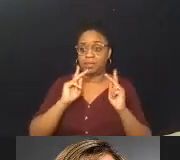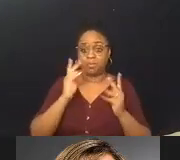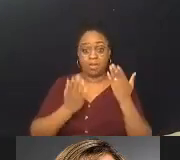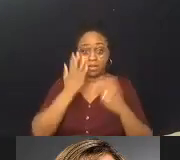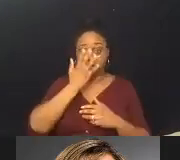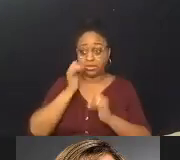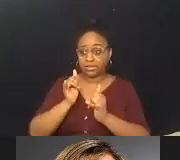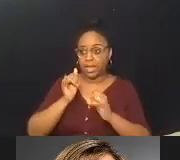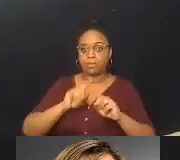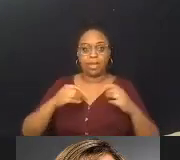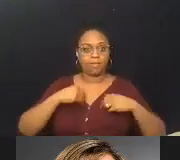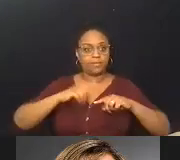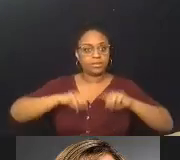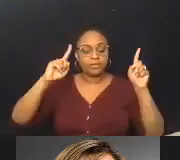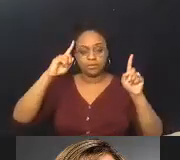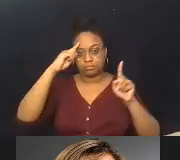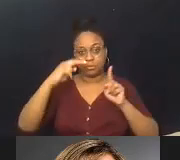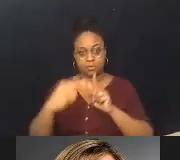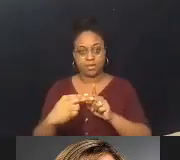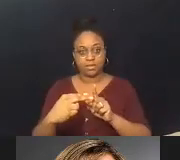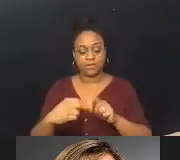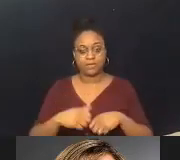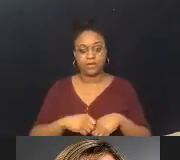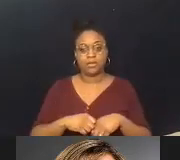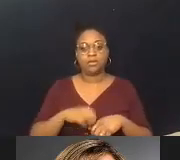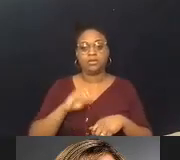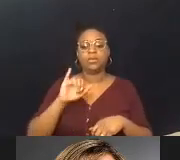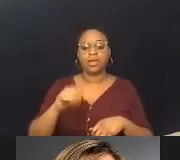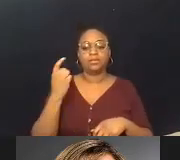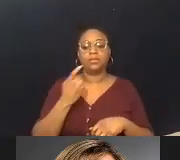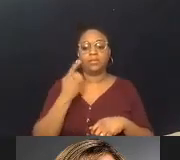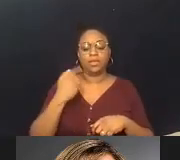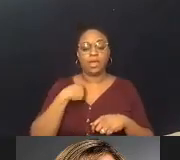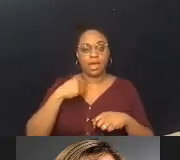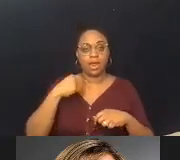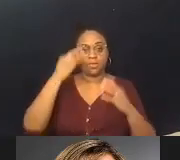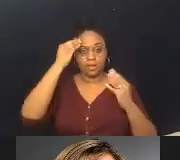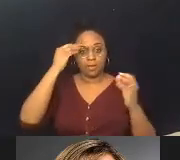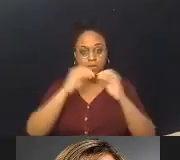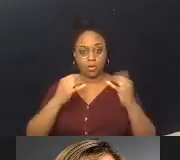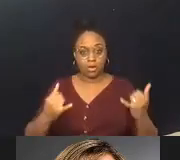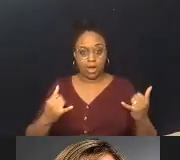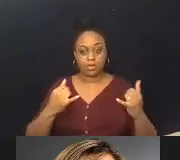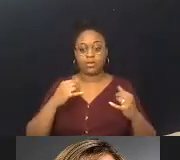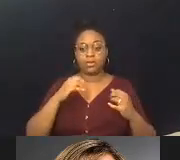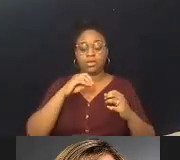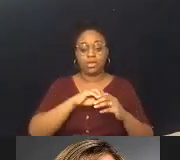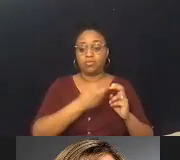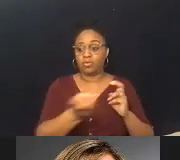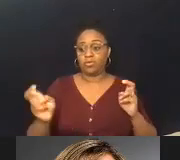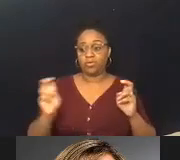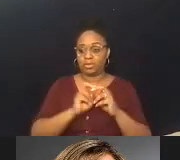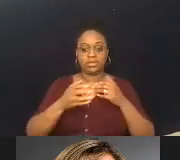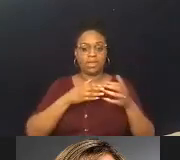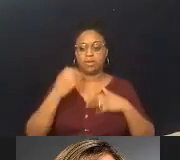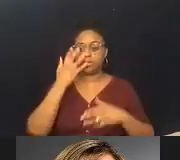differently. That's something that I think of more so now, is the diversity of thought in the room, and how that challenges me